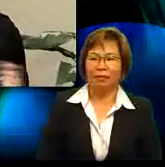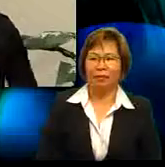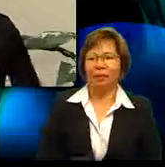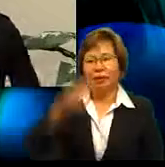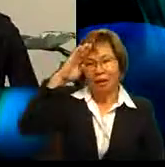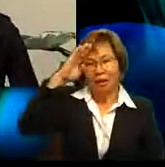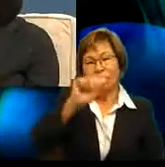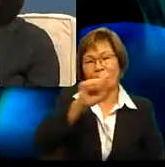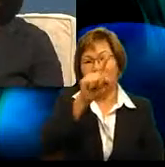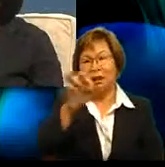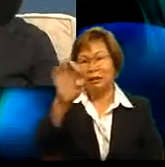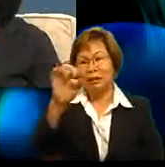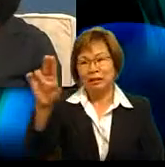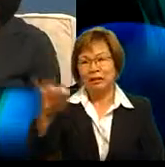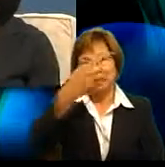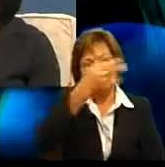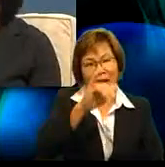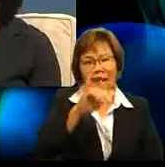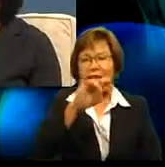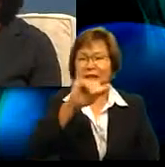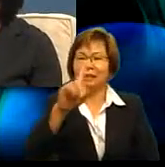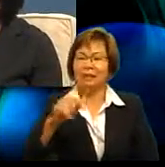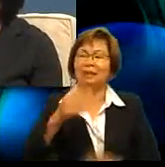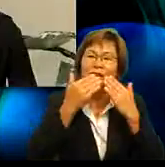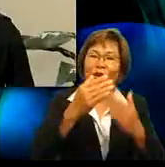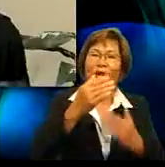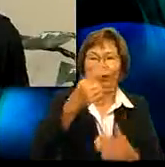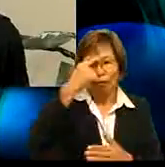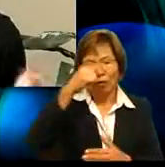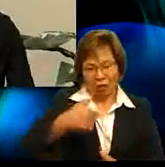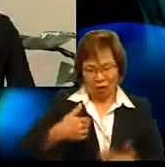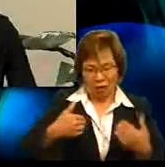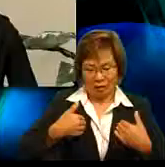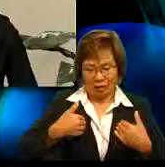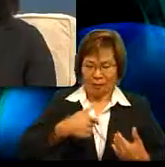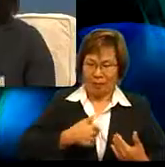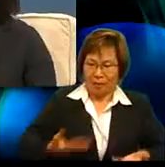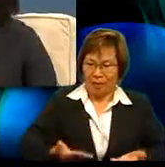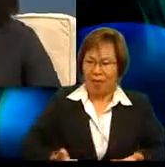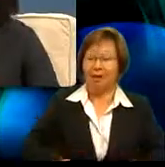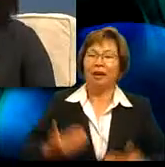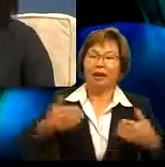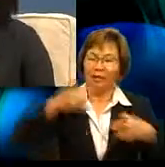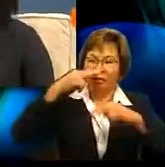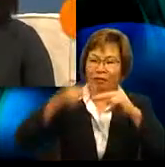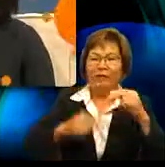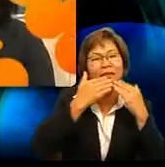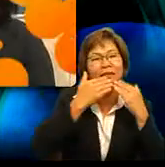Hello, Azrin. Hi, Ida. Thank you for having me here again. Well, have fun. Thank you, Ida.